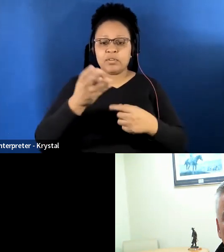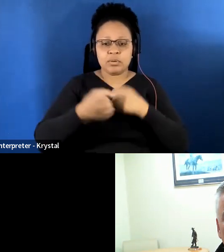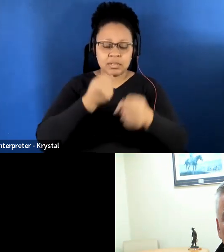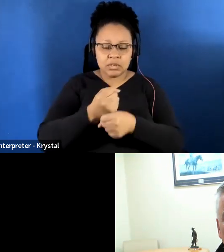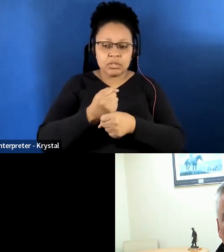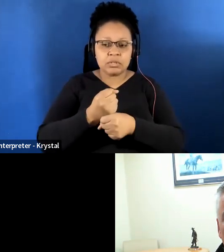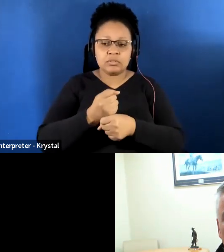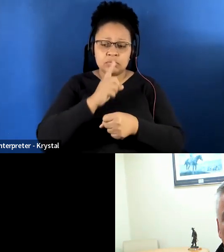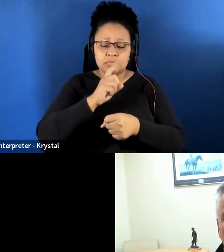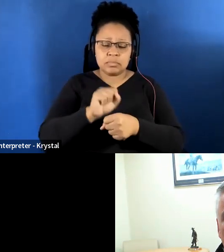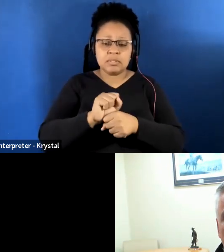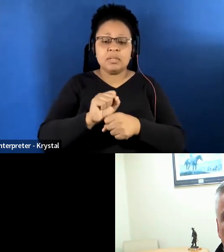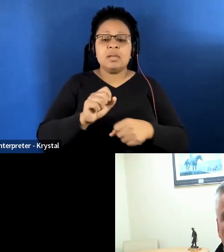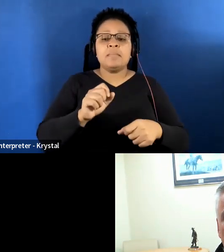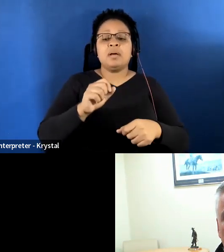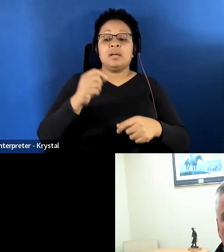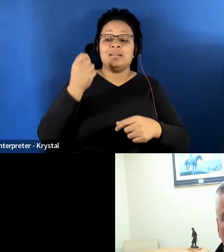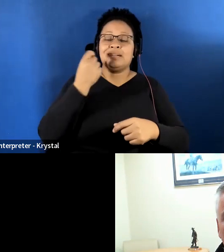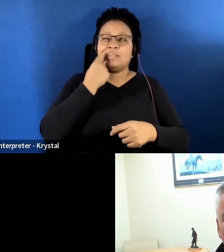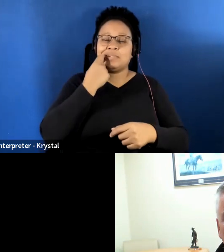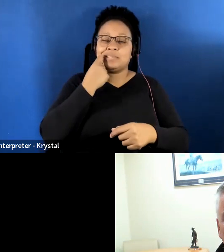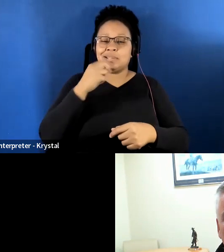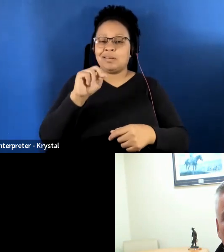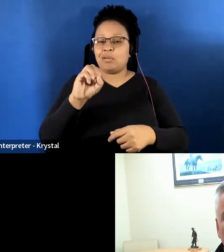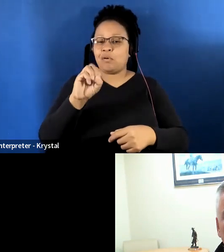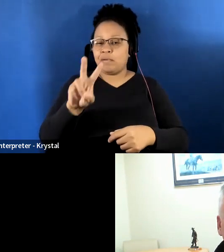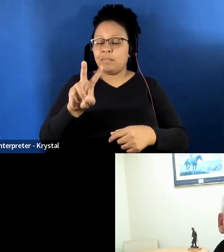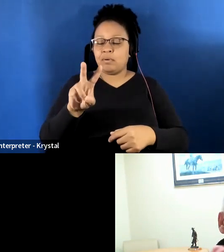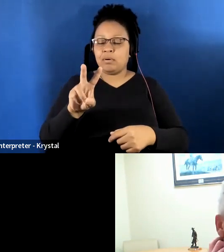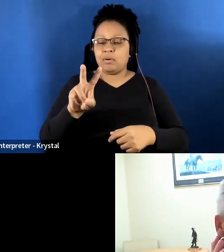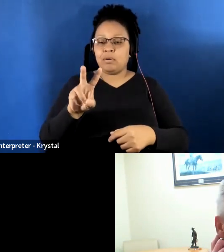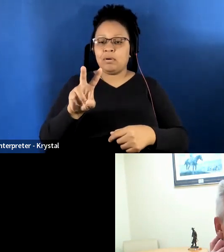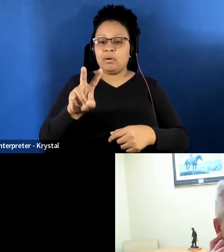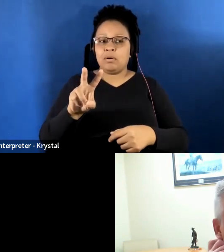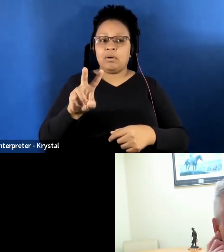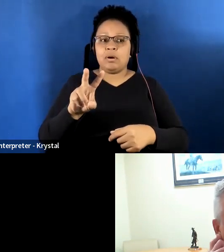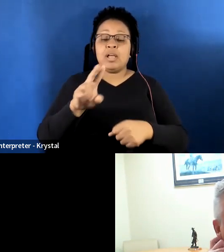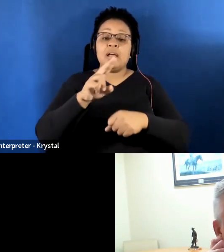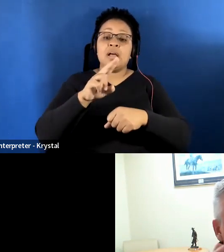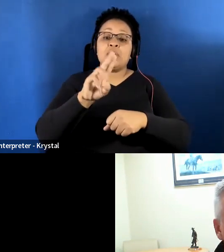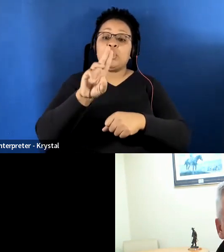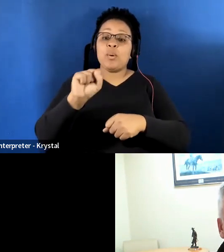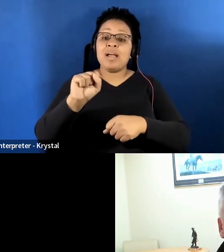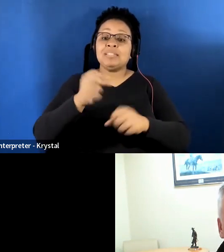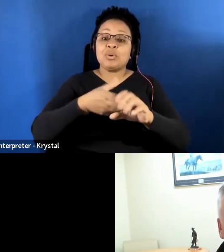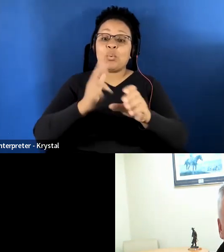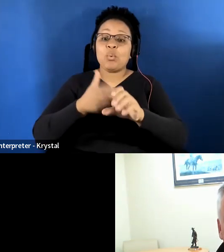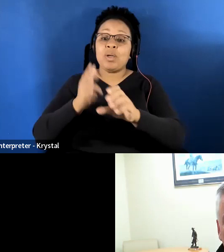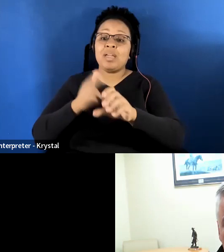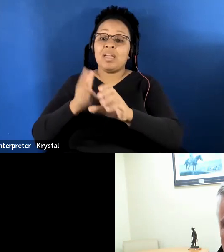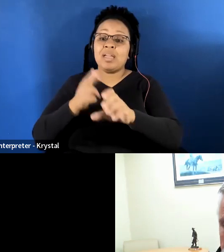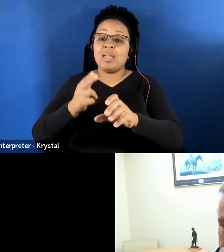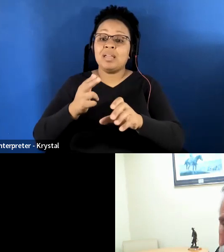And last November, actually, the nation's quit rate reached a 20-year